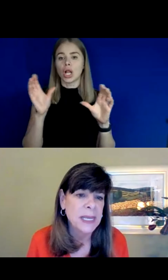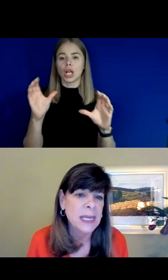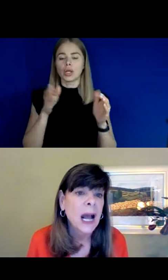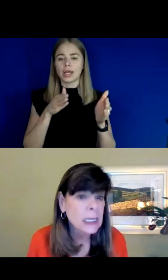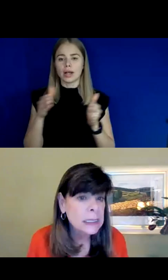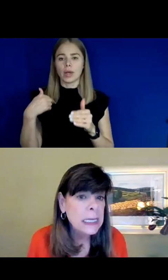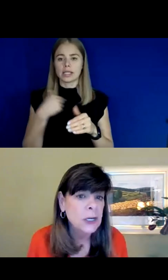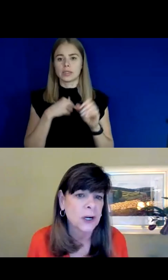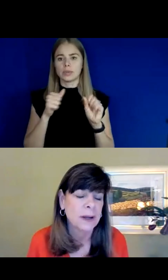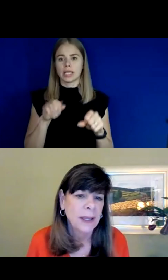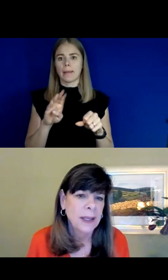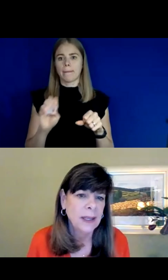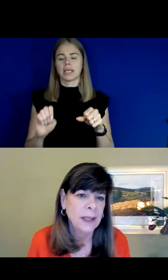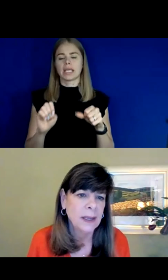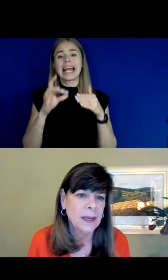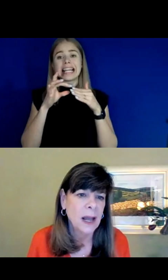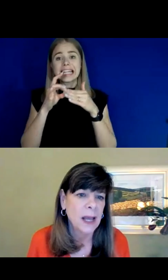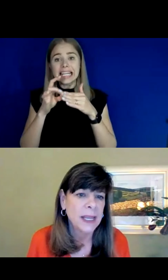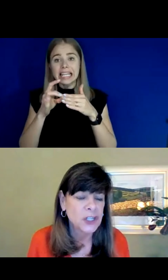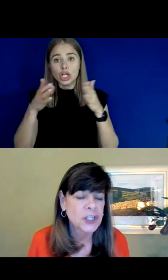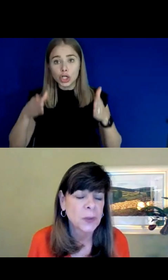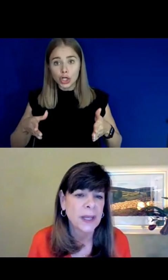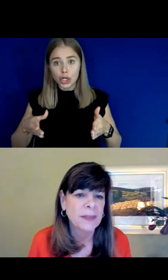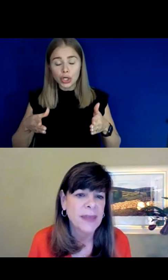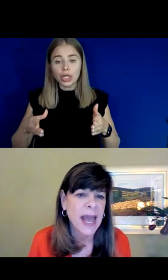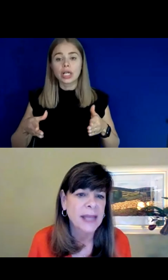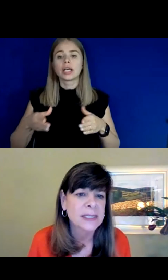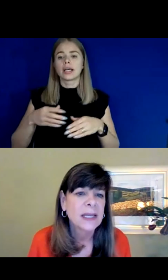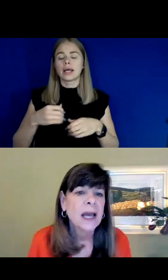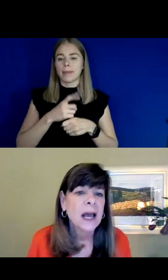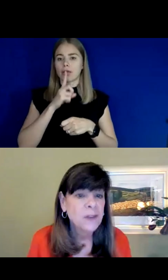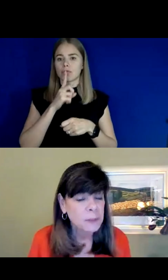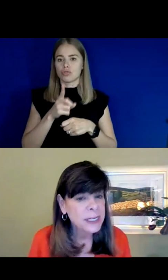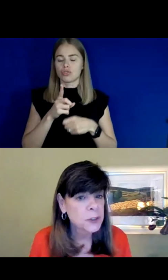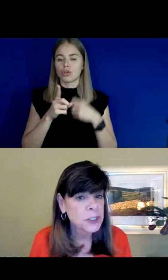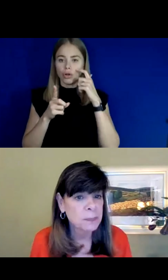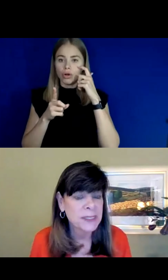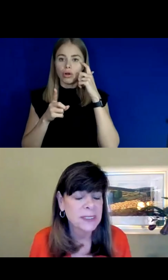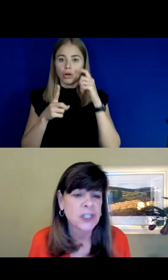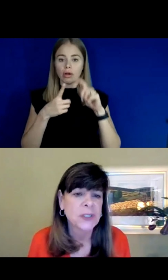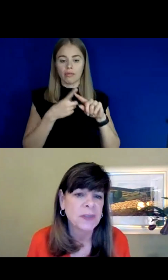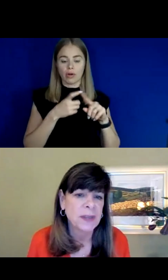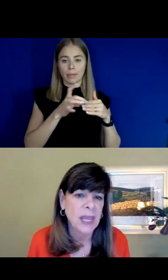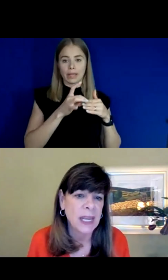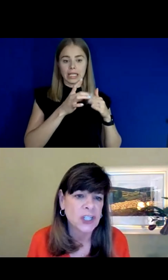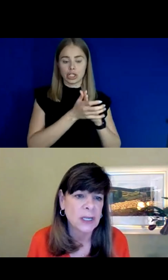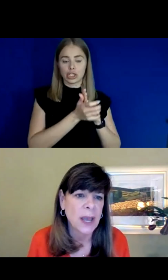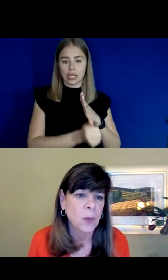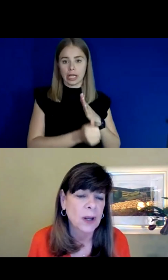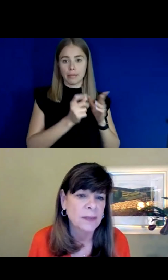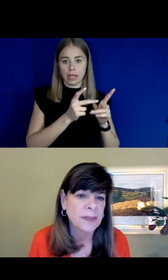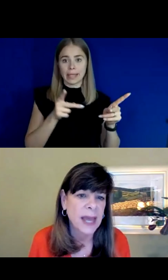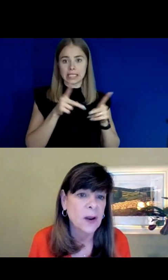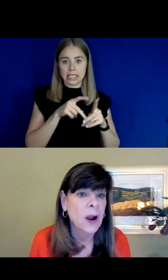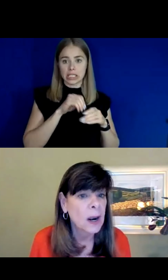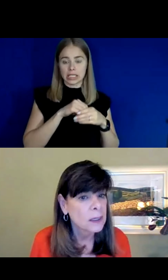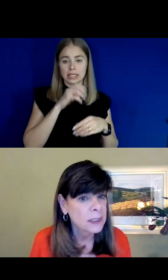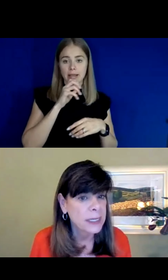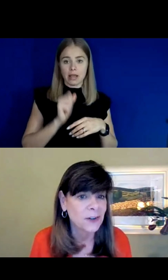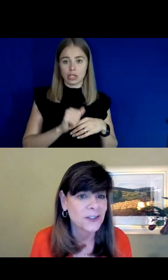can be a leader in ensuring that from leadership positions within the aging network,